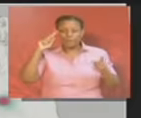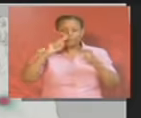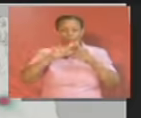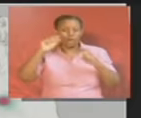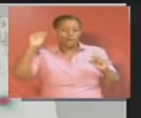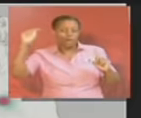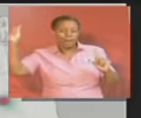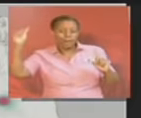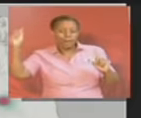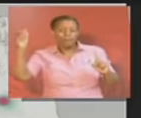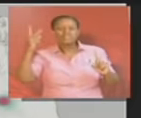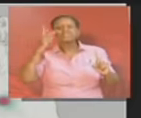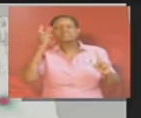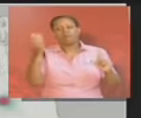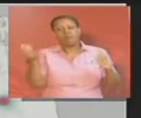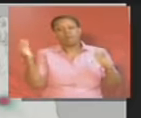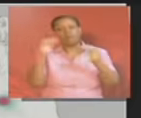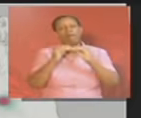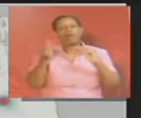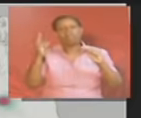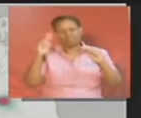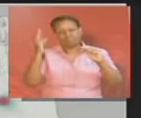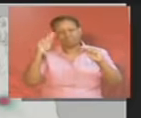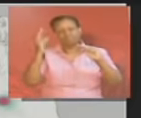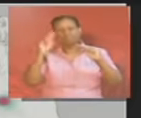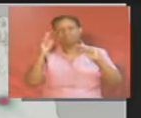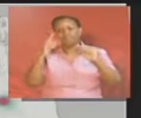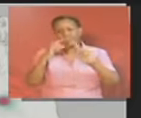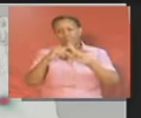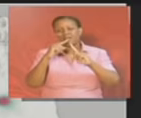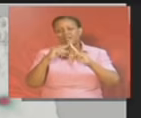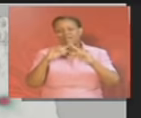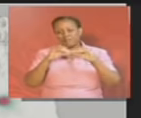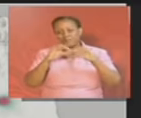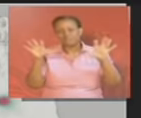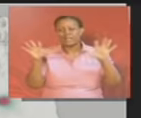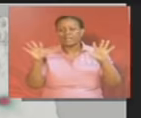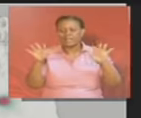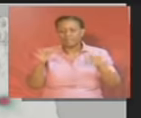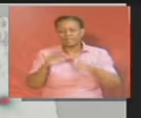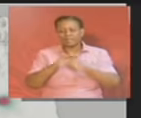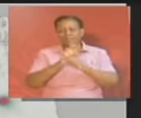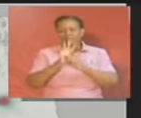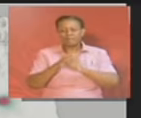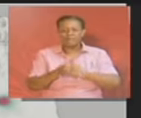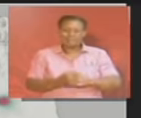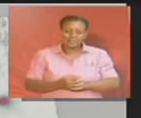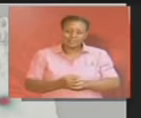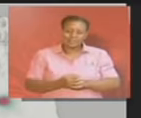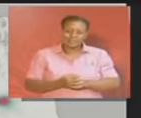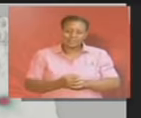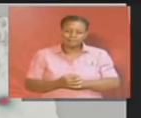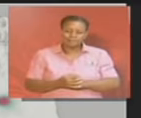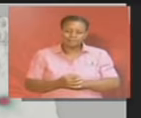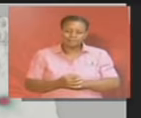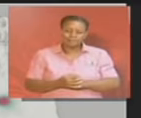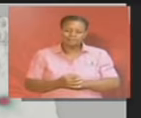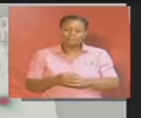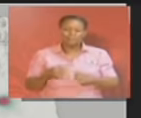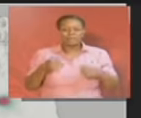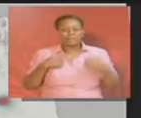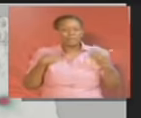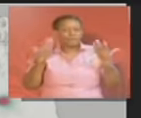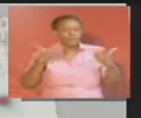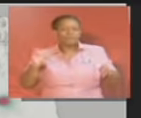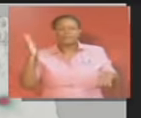and in Victoria, in the San Fernando area. So with that, I have come to the end of this presentation, but before I go, I will briefly mention,